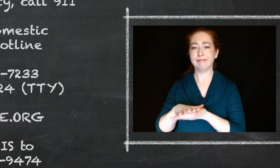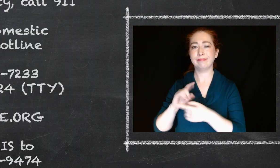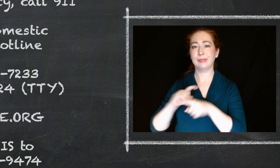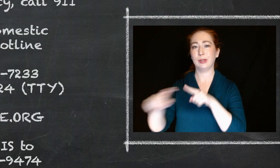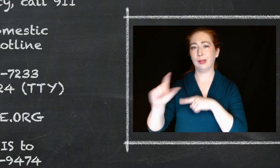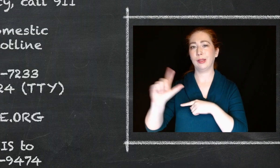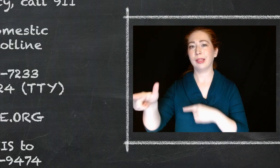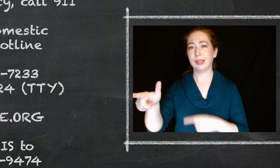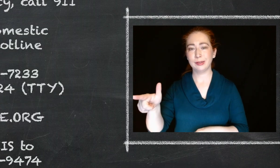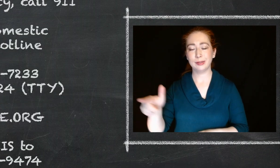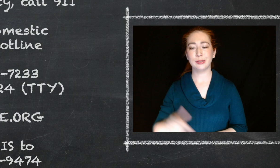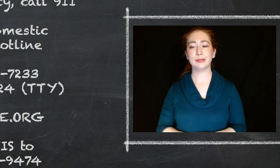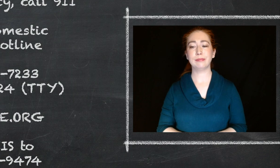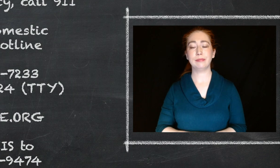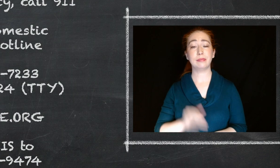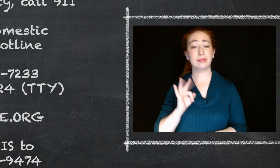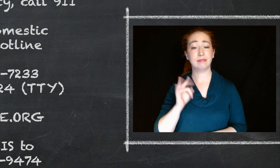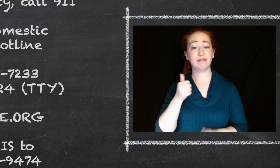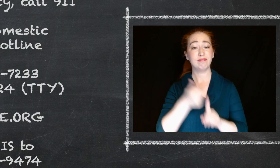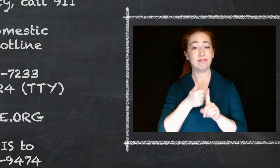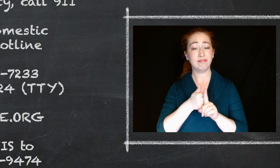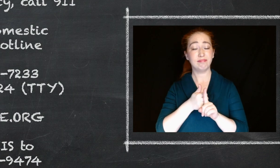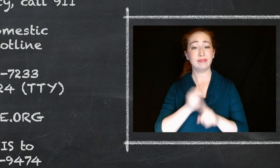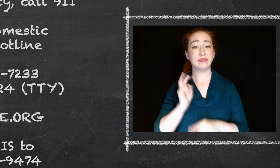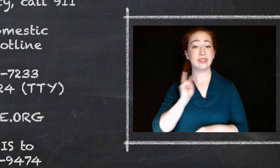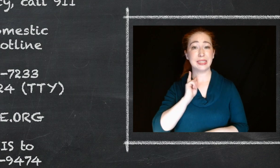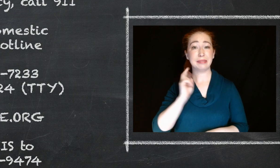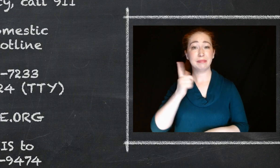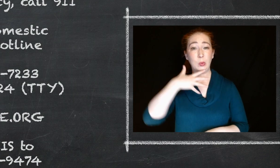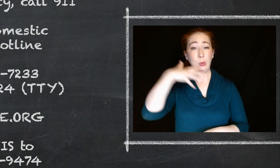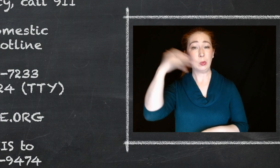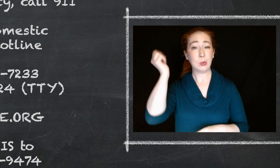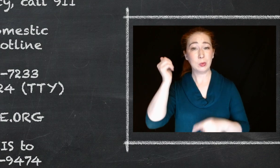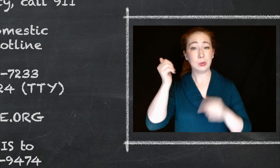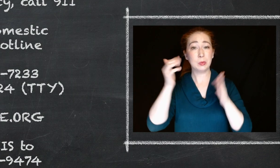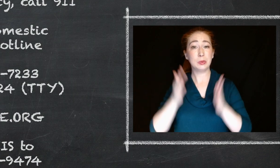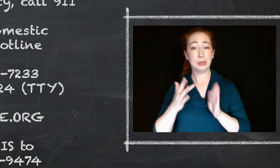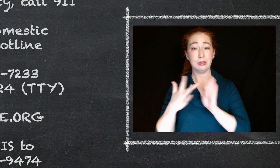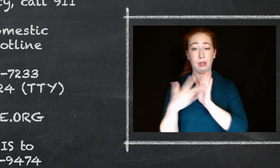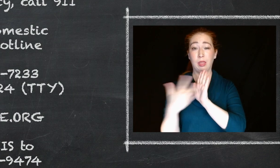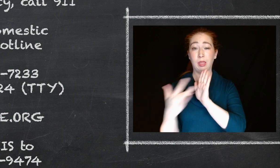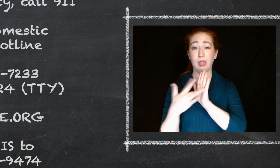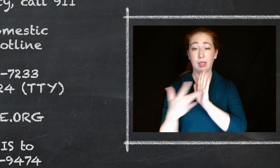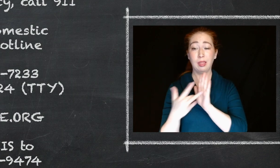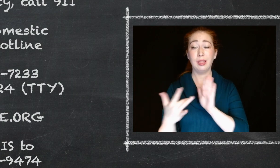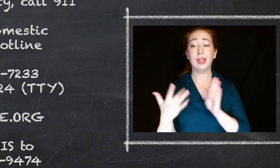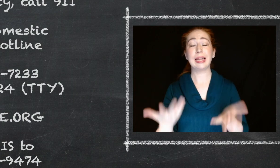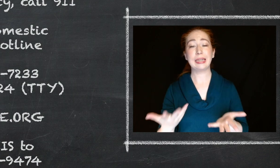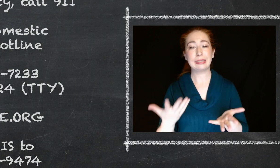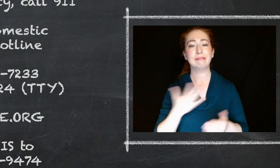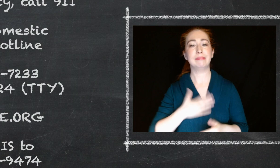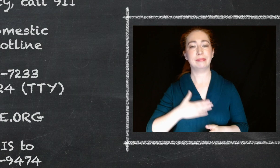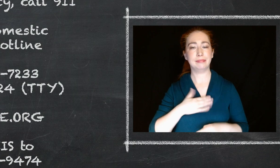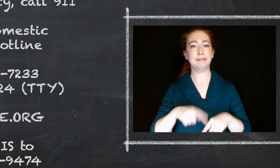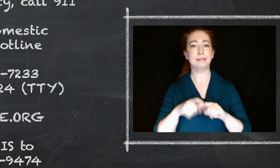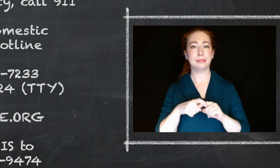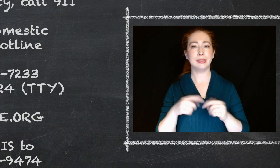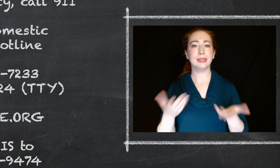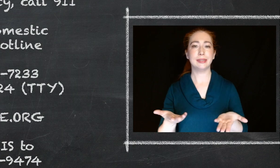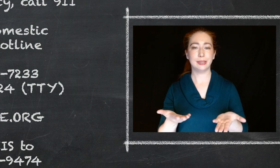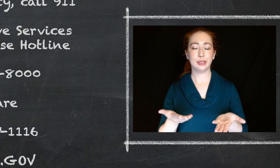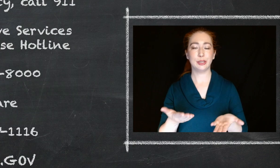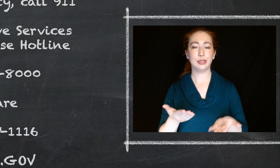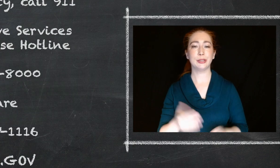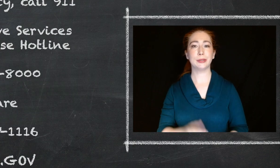For victims of domestic violence, pause here if you need to talk to someone now, or pause to write down this phone contact